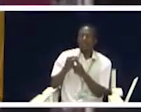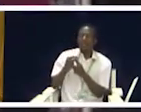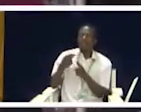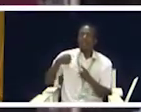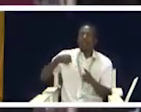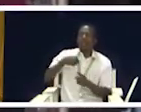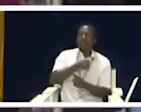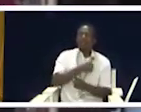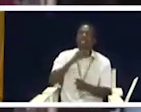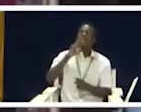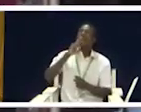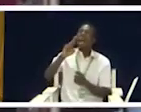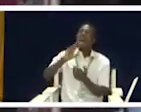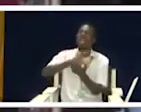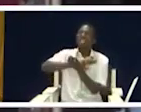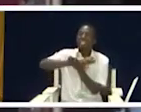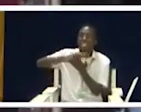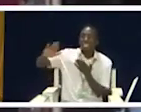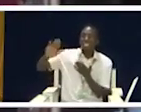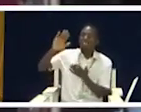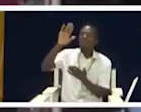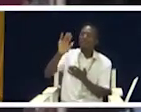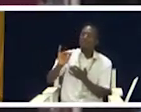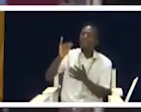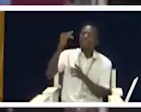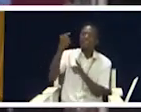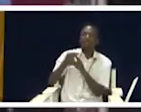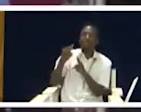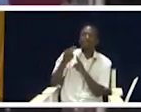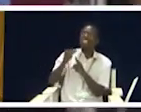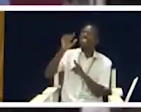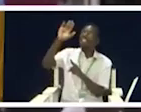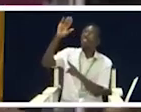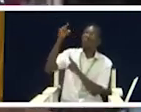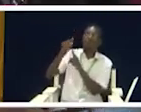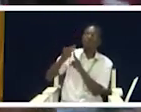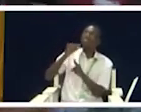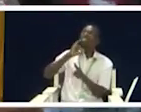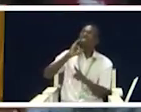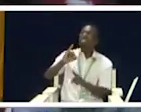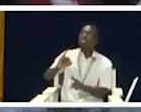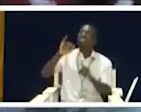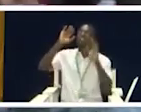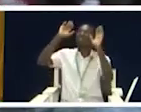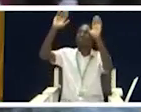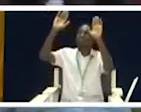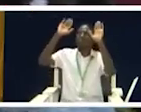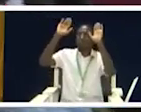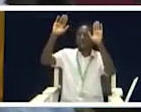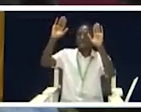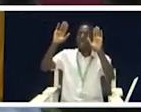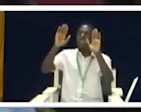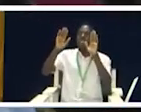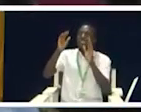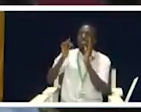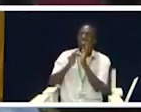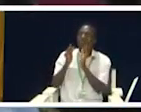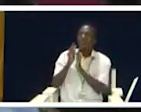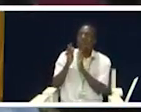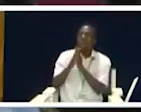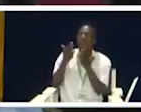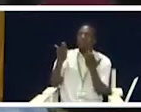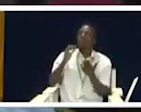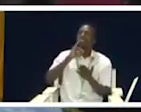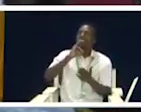cleansed by the word which I have spoken unto you. His word is a wonder. When you open up the Bible is living. The Bible is